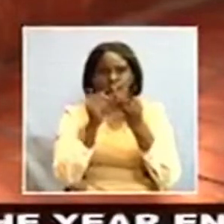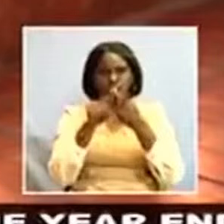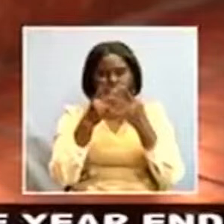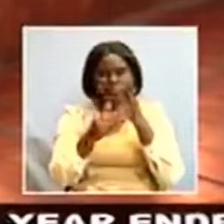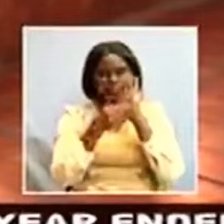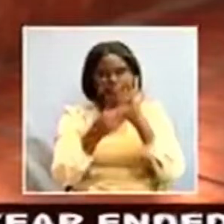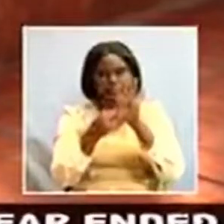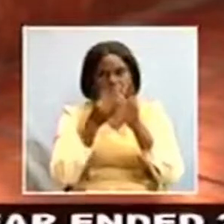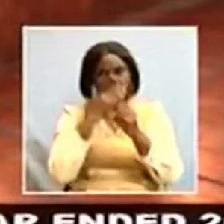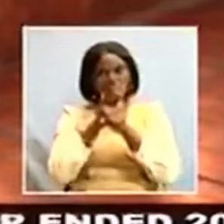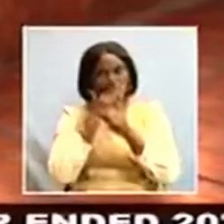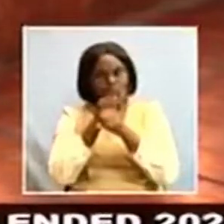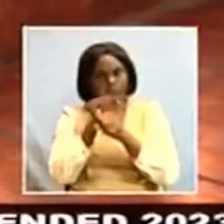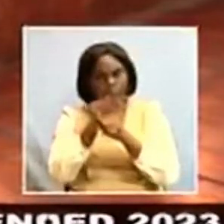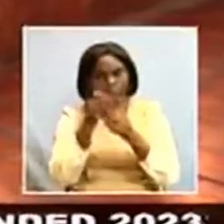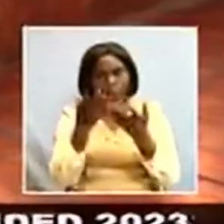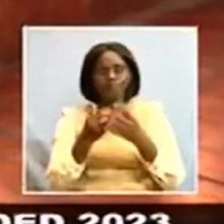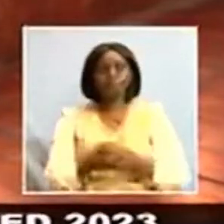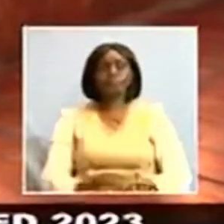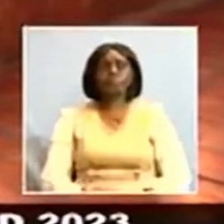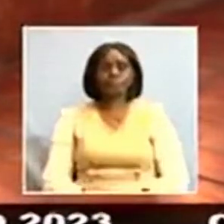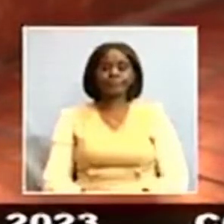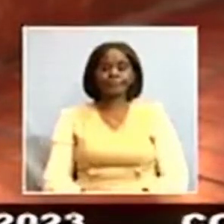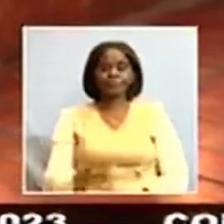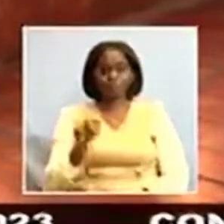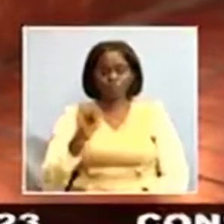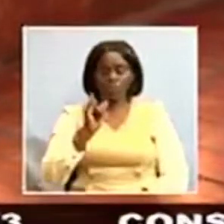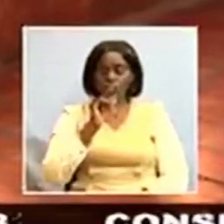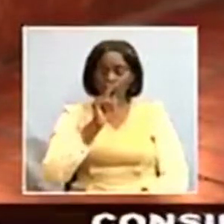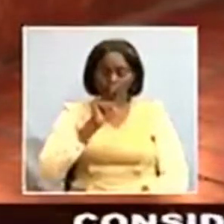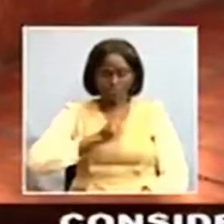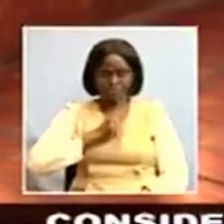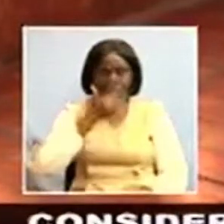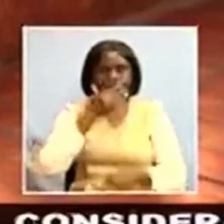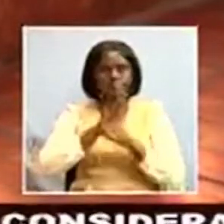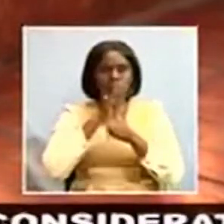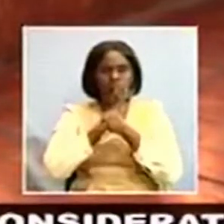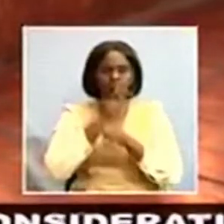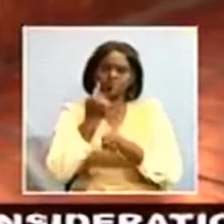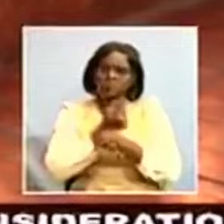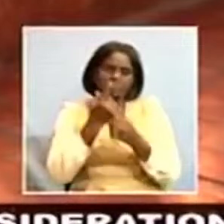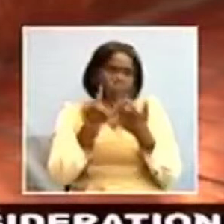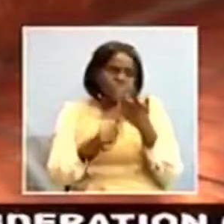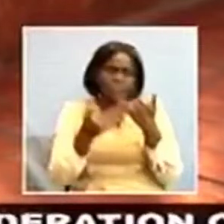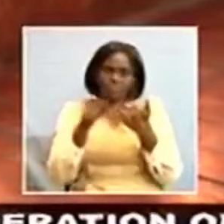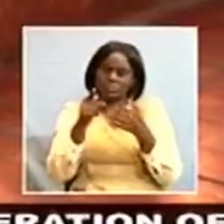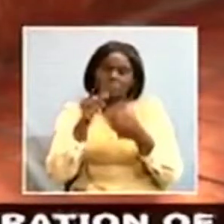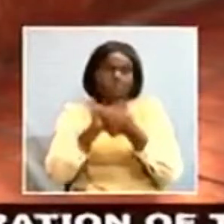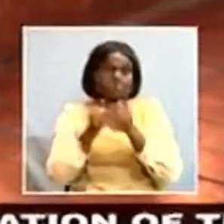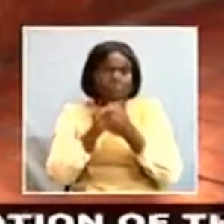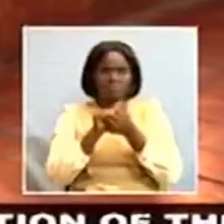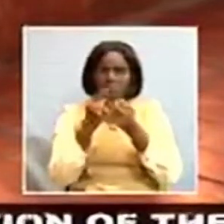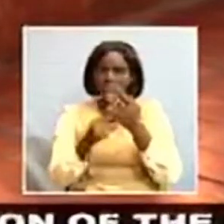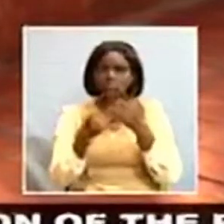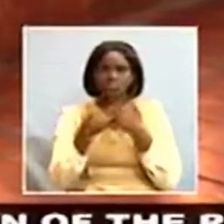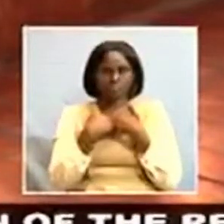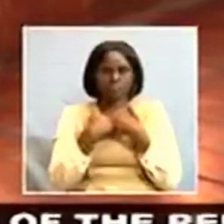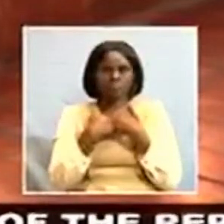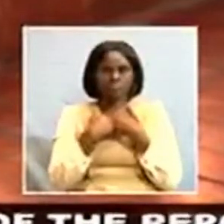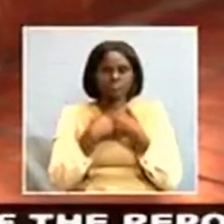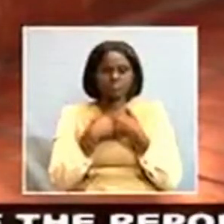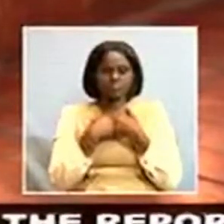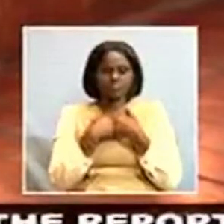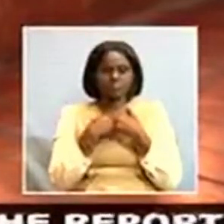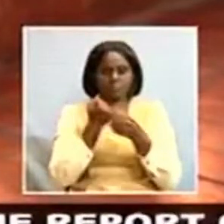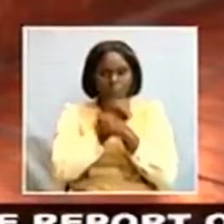show the commitment. So the fact is that we are committed. It's only liquidity issues that